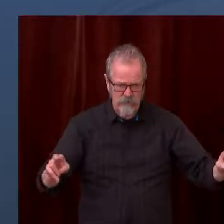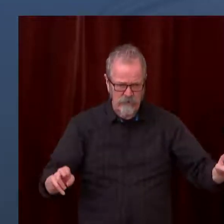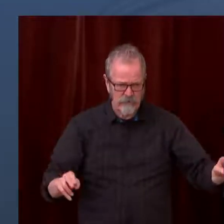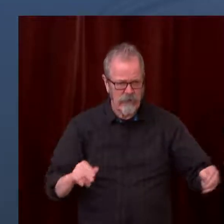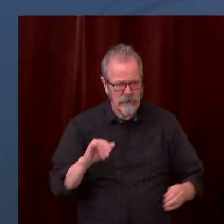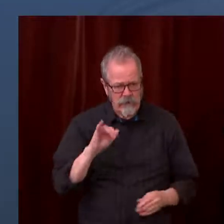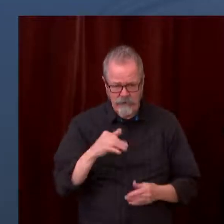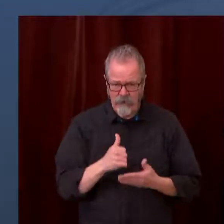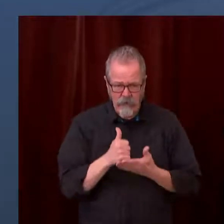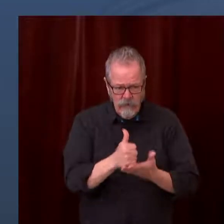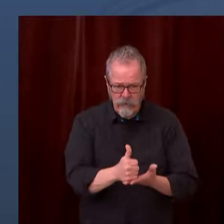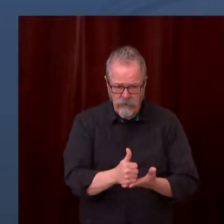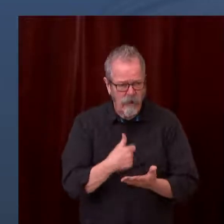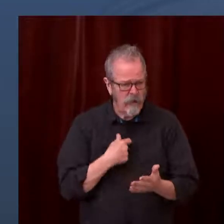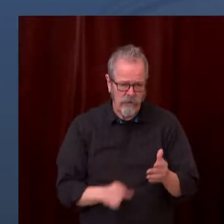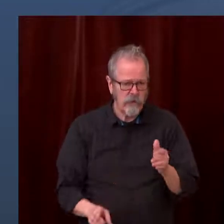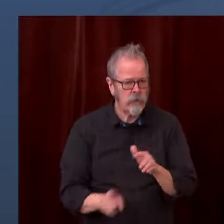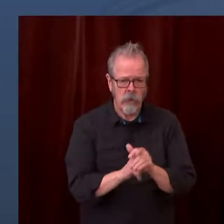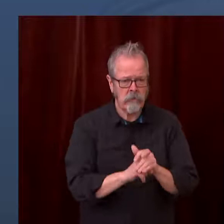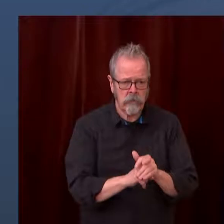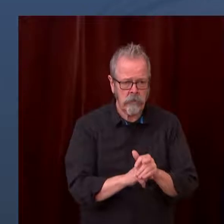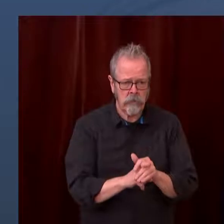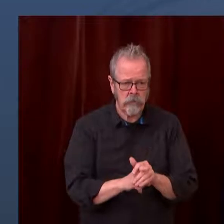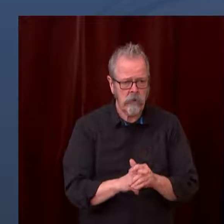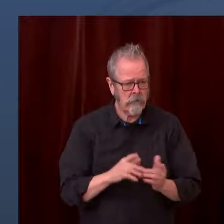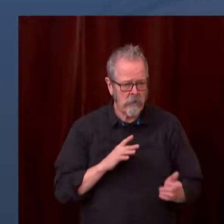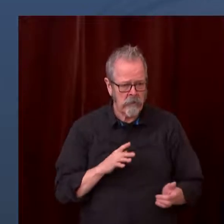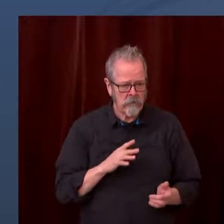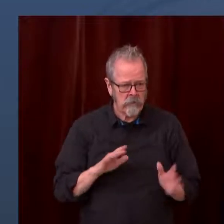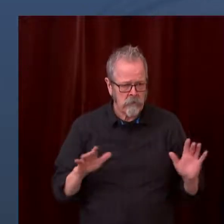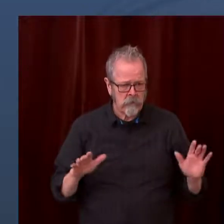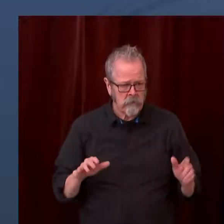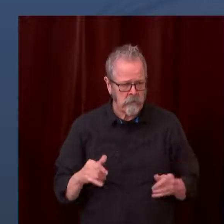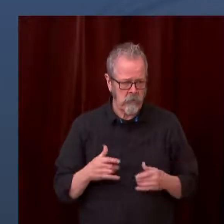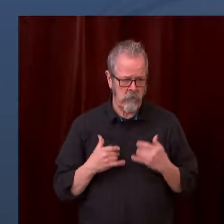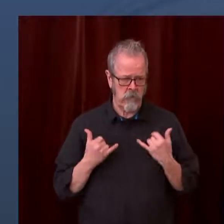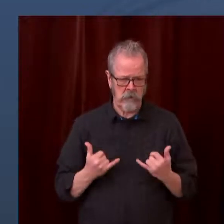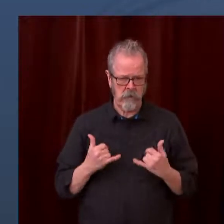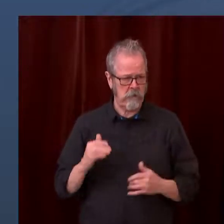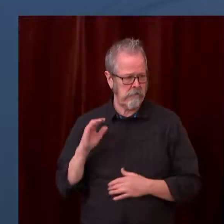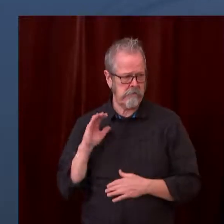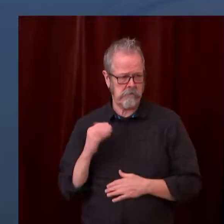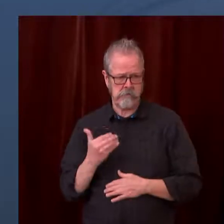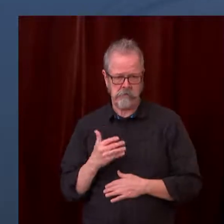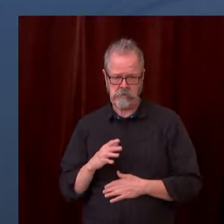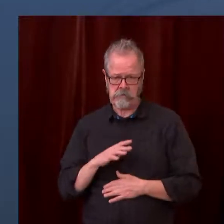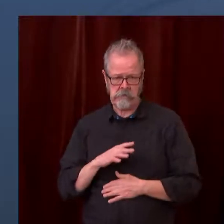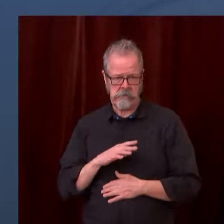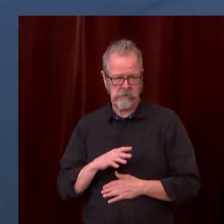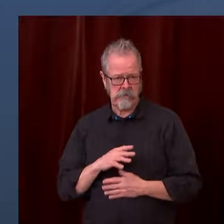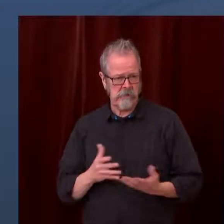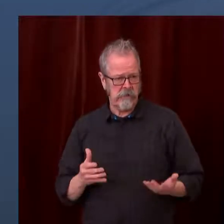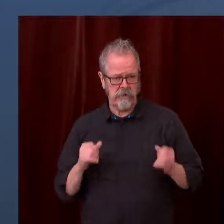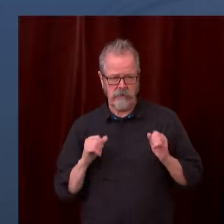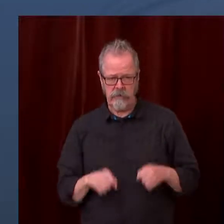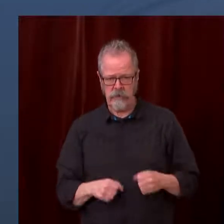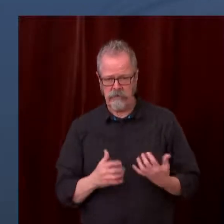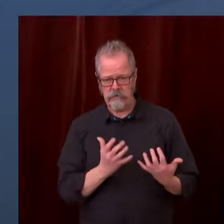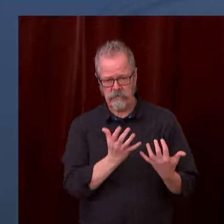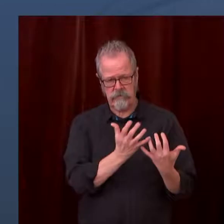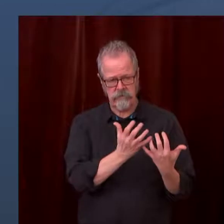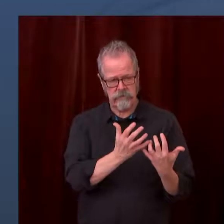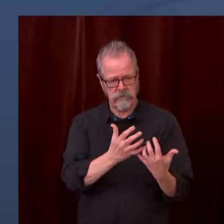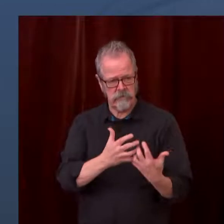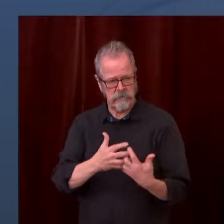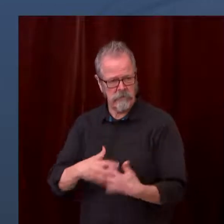in the hopes that the confidence that I believe we should have can come to pass. As recently as, well, yesterday or the day before, I've been